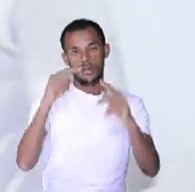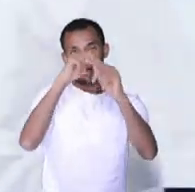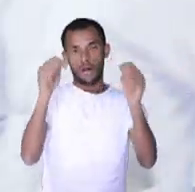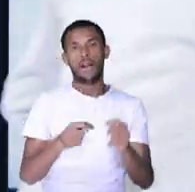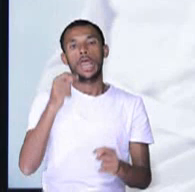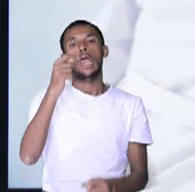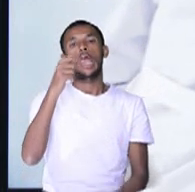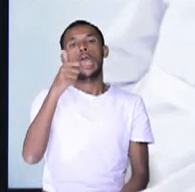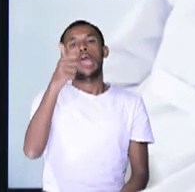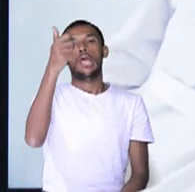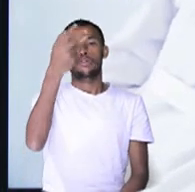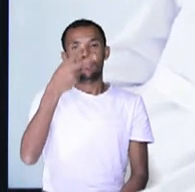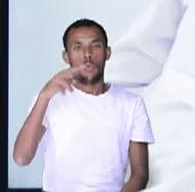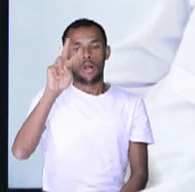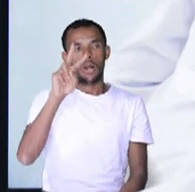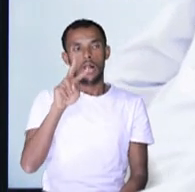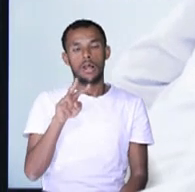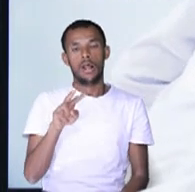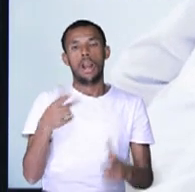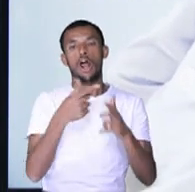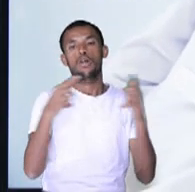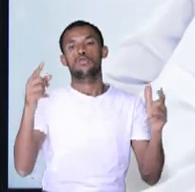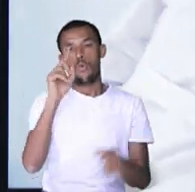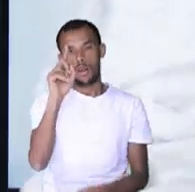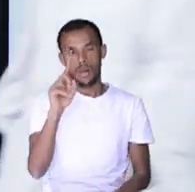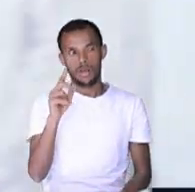scale, it may be like large one.